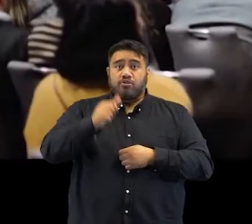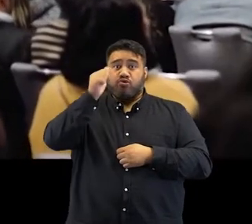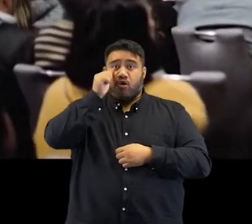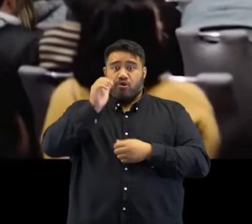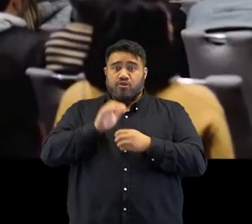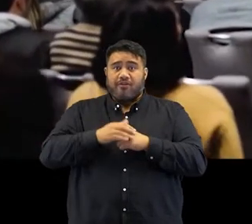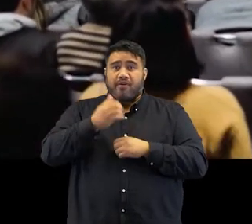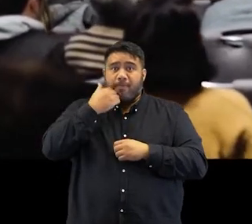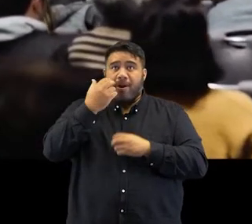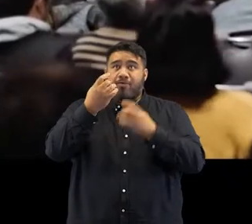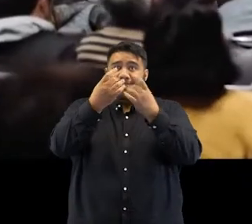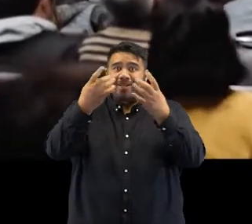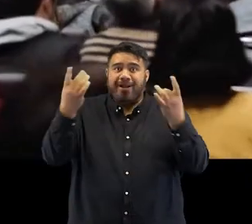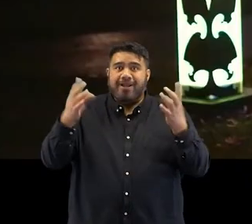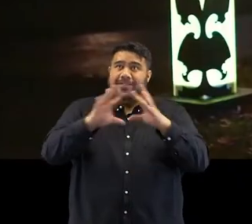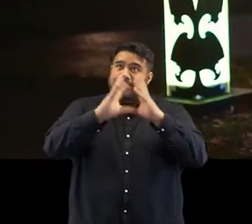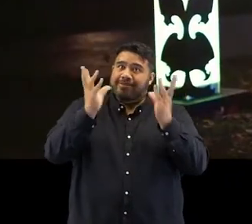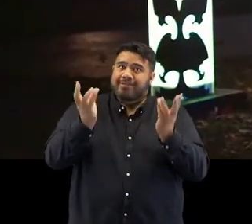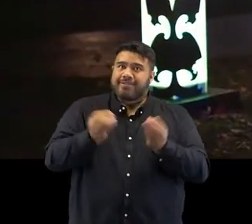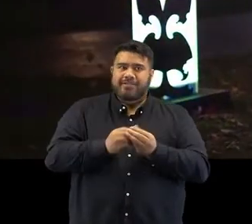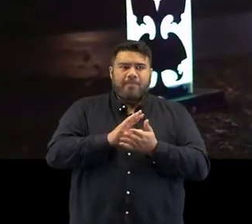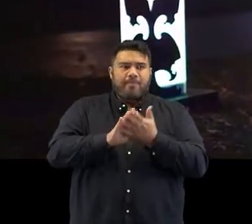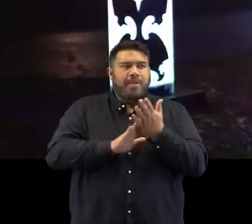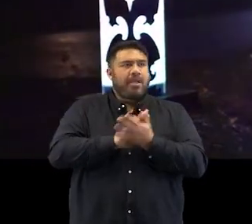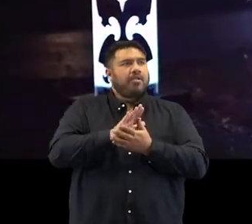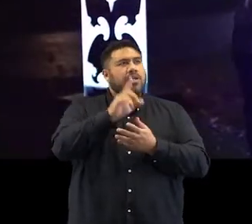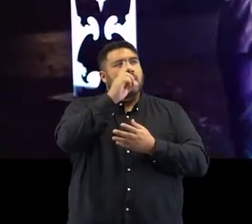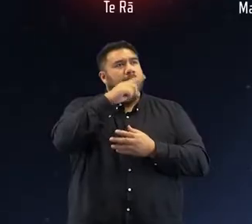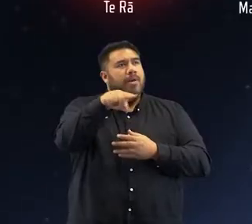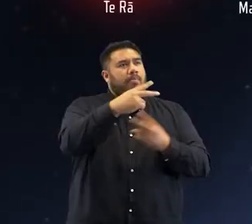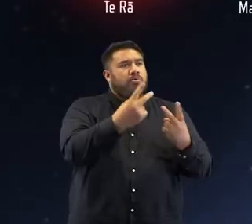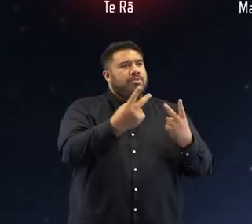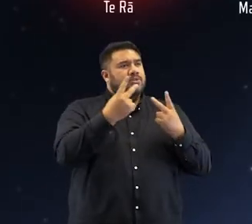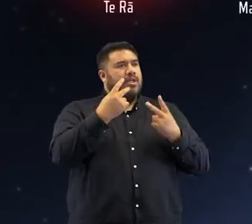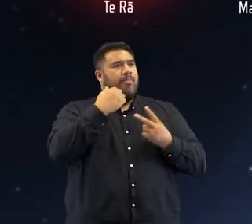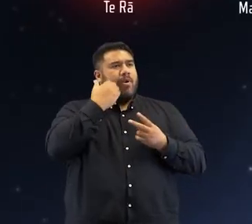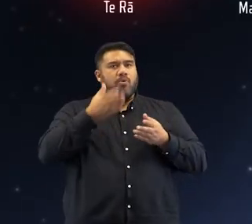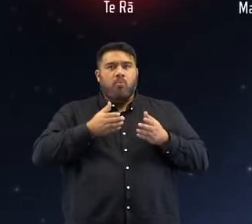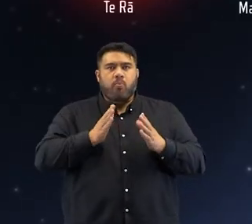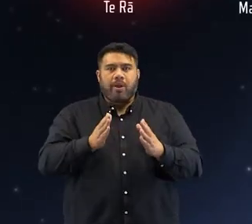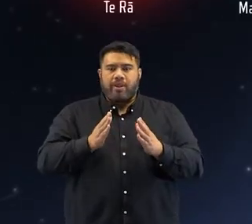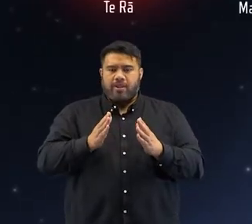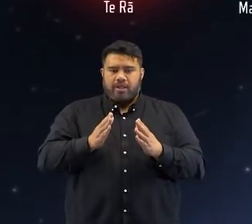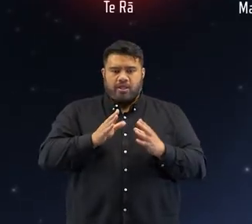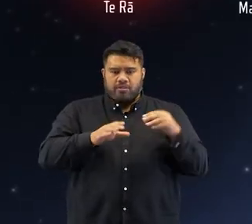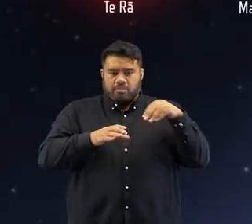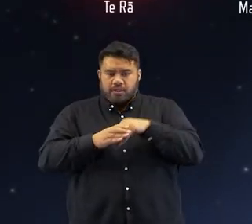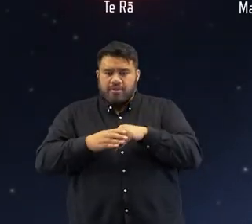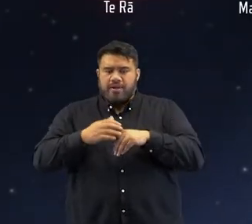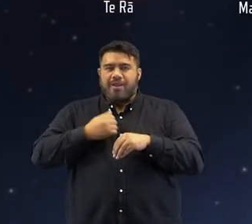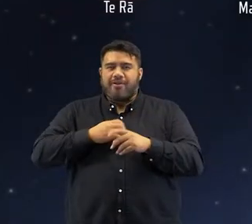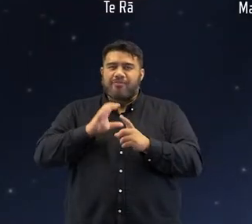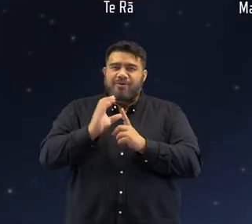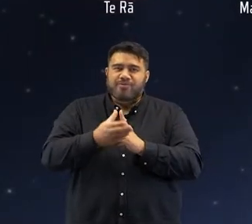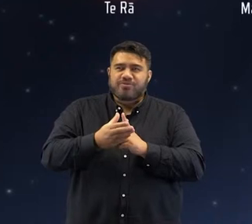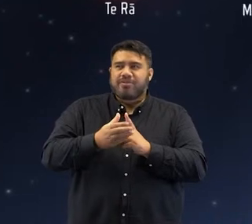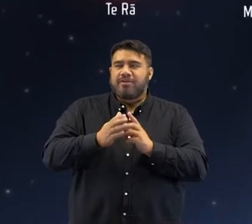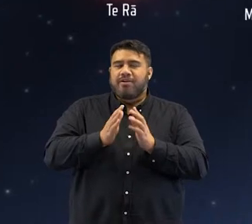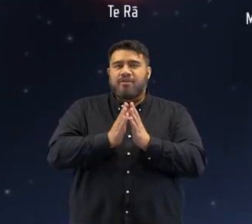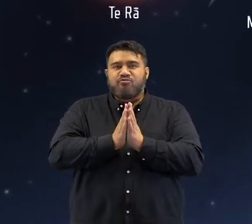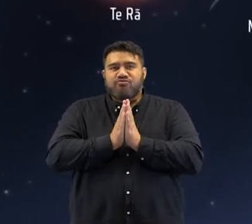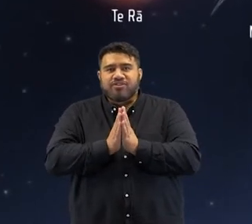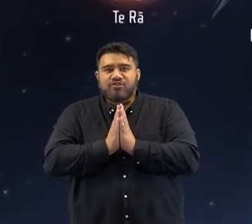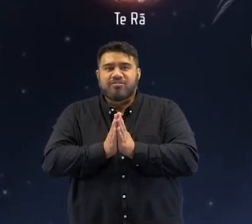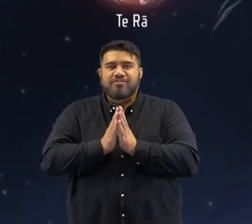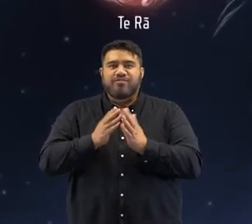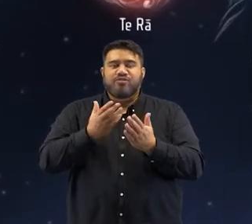communicating this knowledge, not only can non-Māori get an understanding of how Māori took these scientific principles, encompass them within